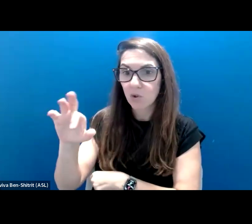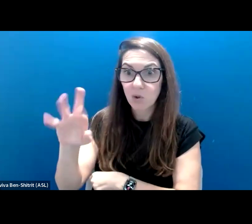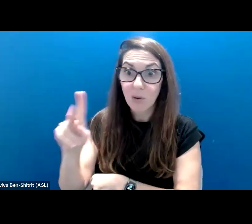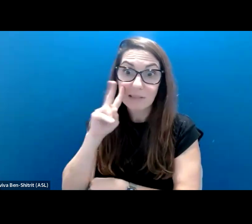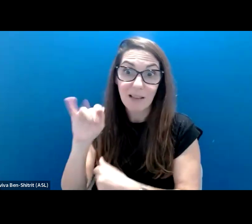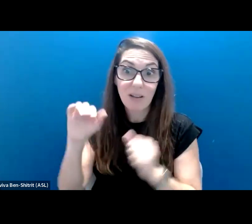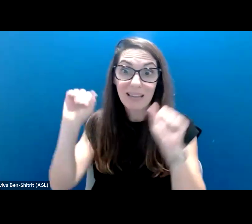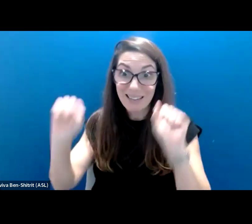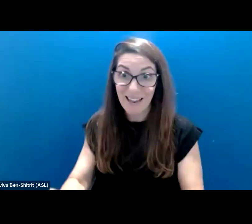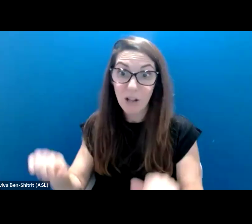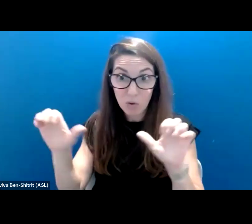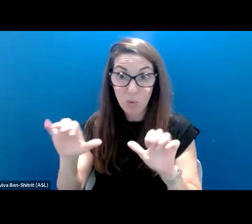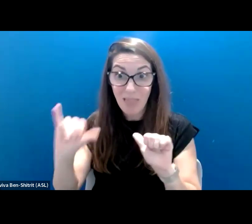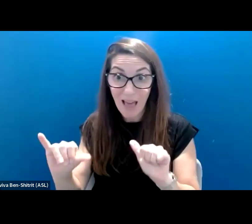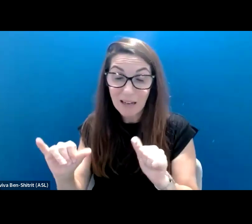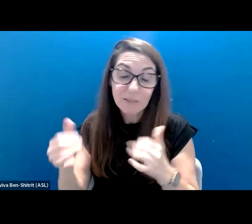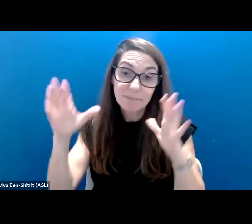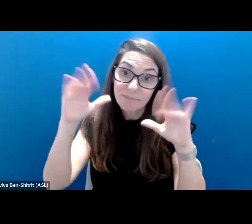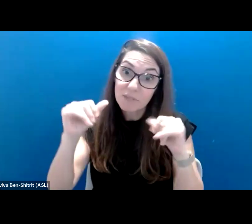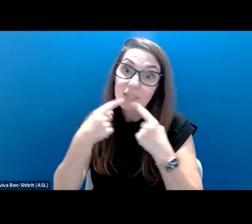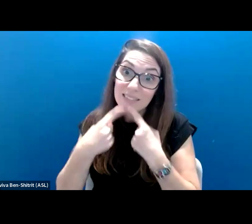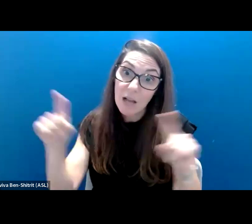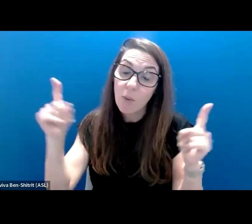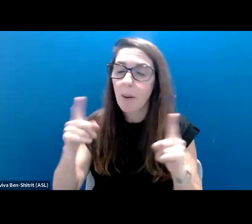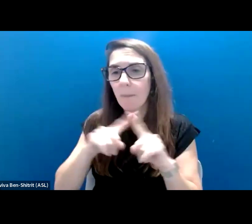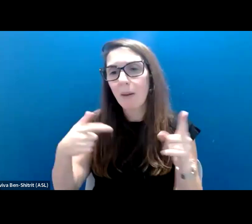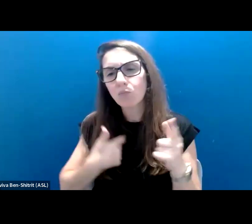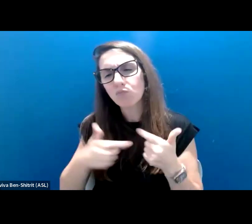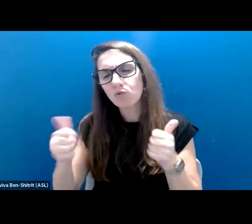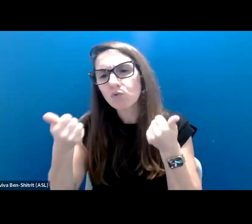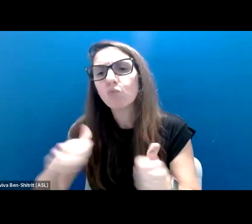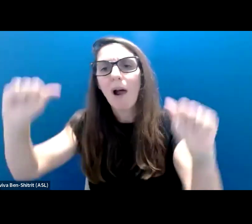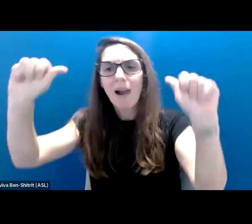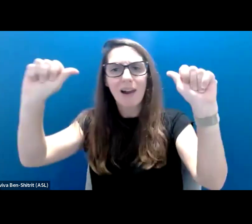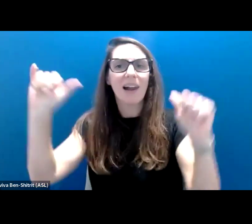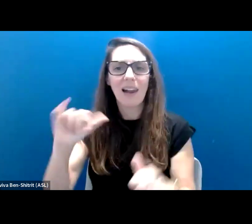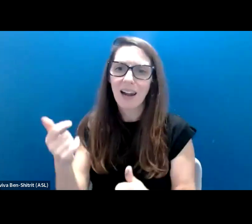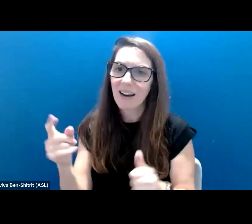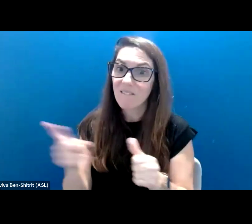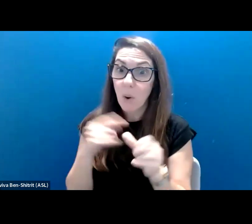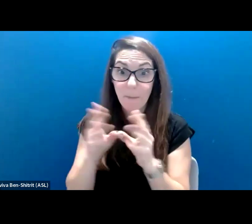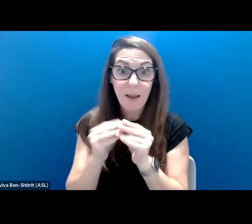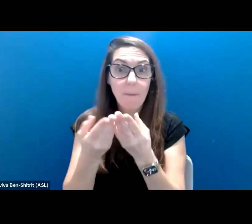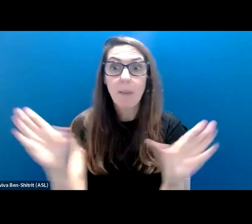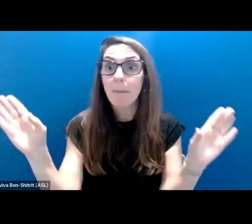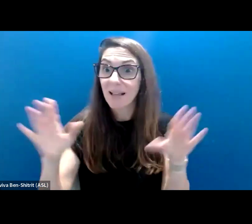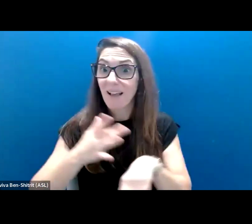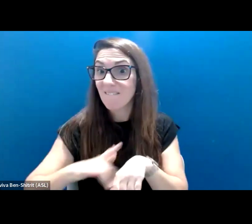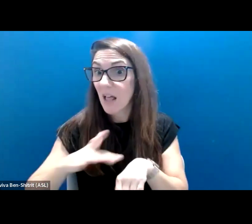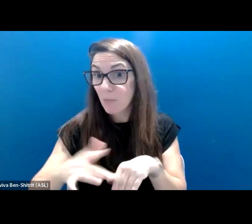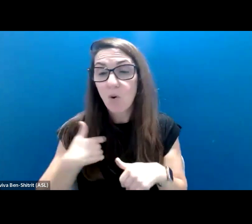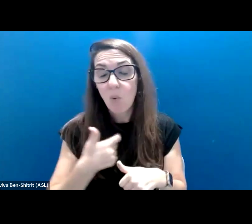successful. But we should try, right? Like, just like our first meeting was publicly available when they don't usually do that, we'll try here as